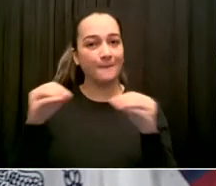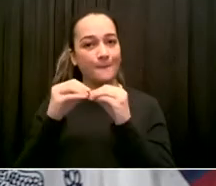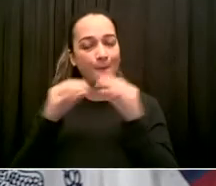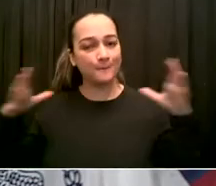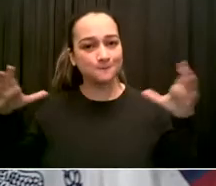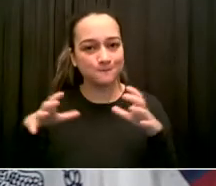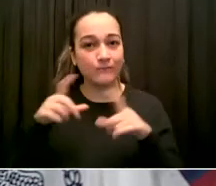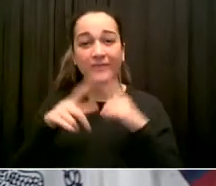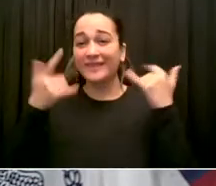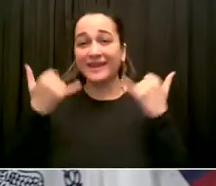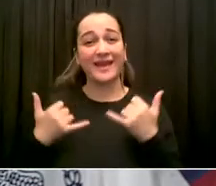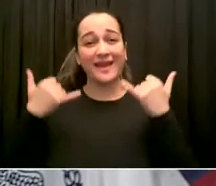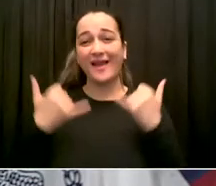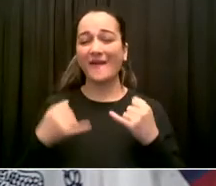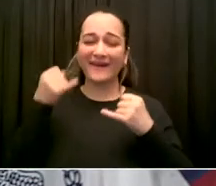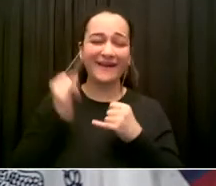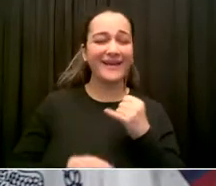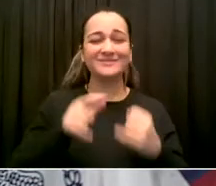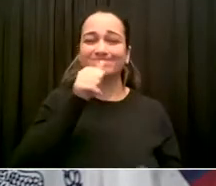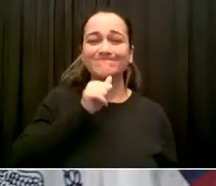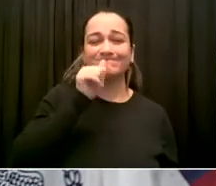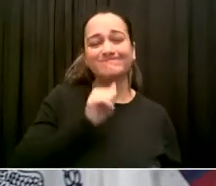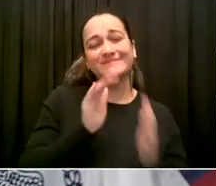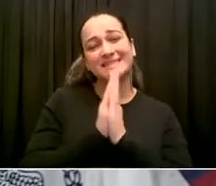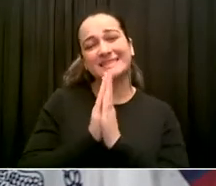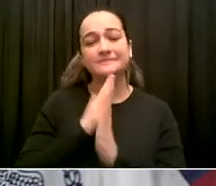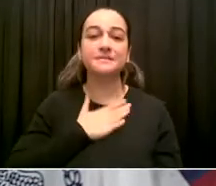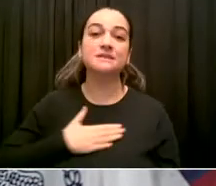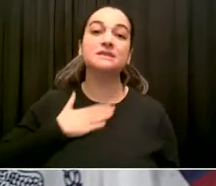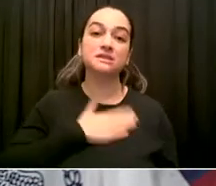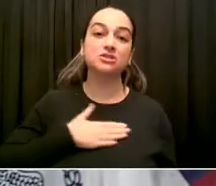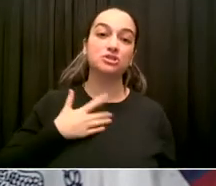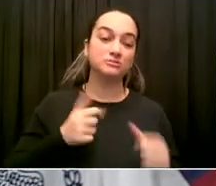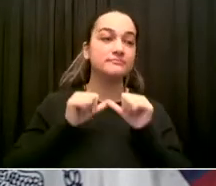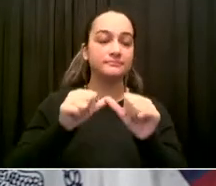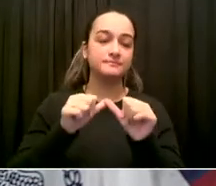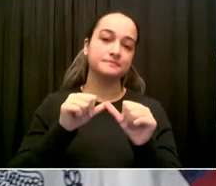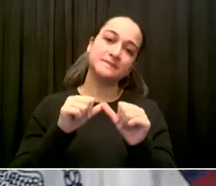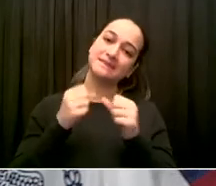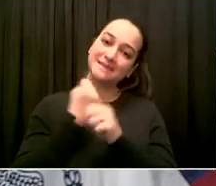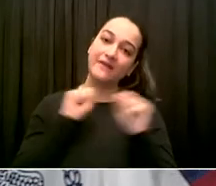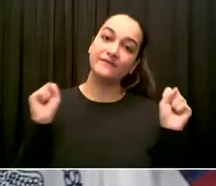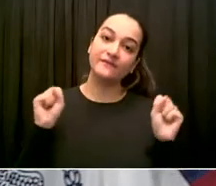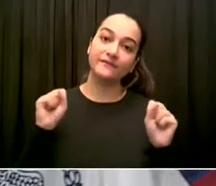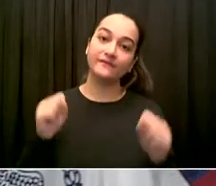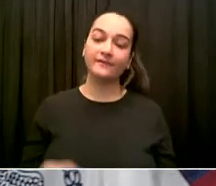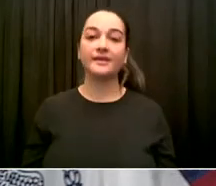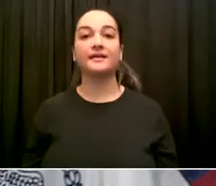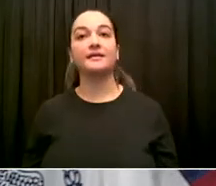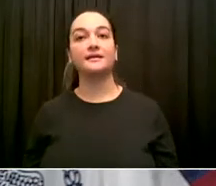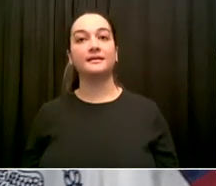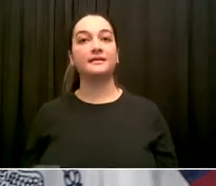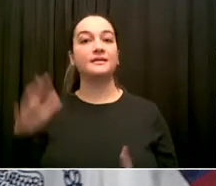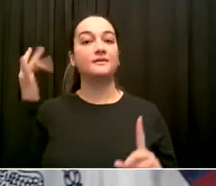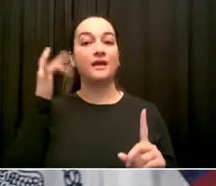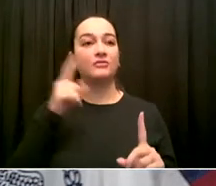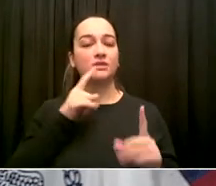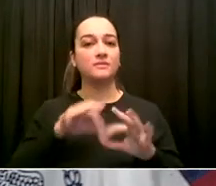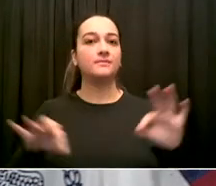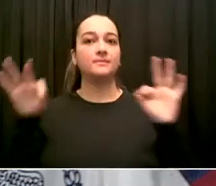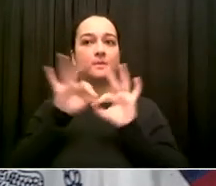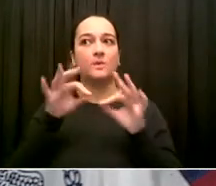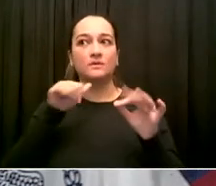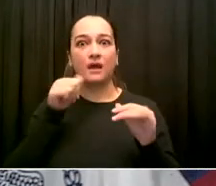way. But this year, let's focus on safety because we want everyone who's with us this year to still be with us next